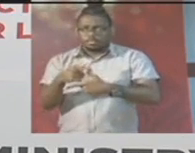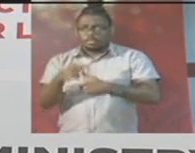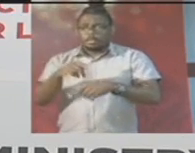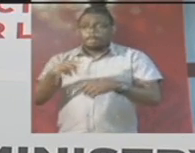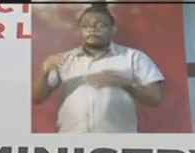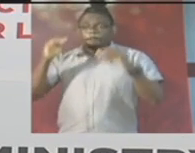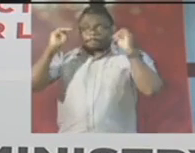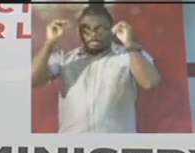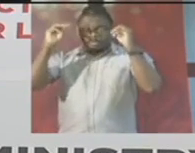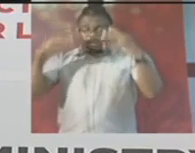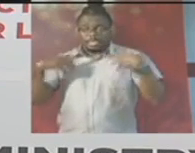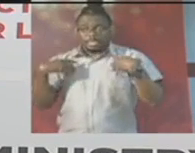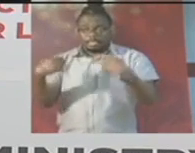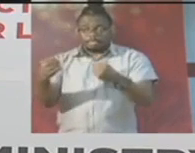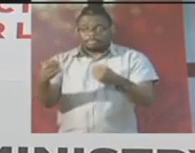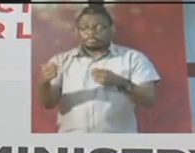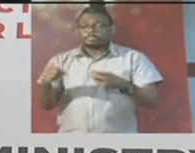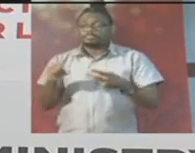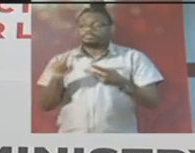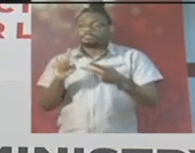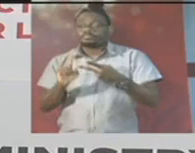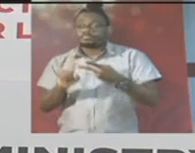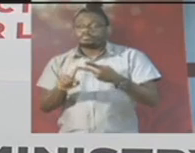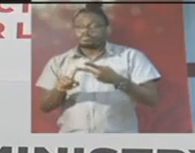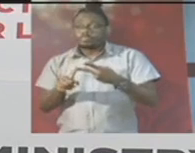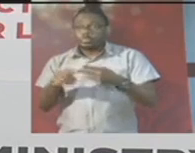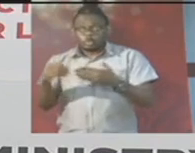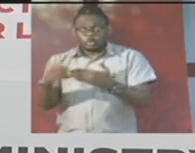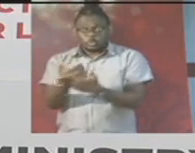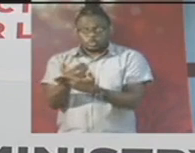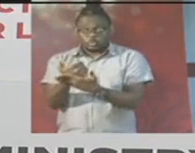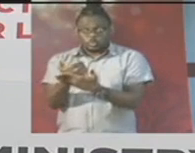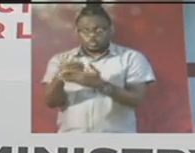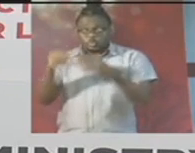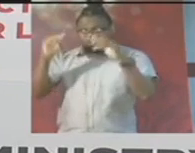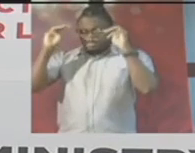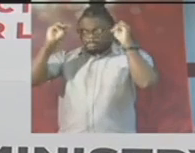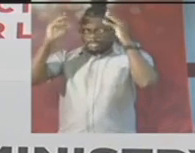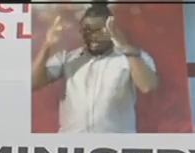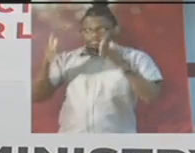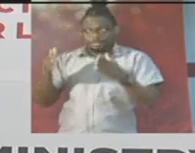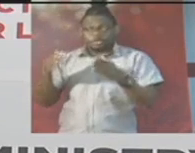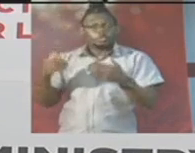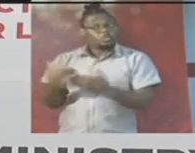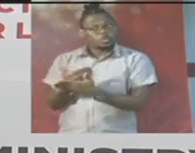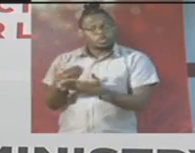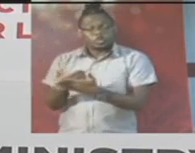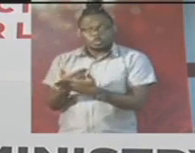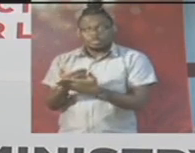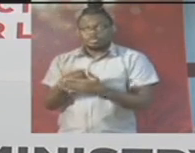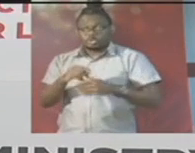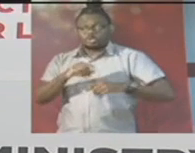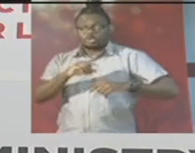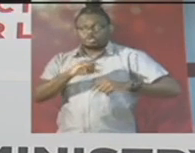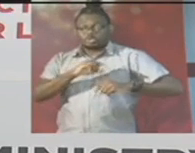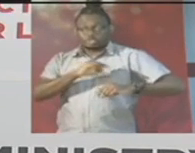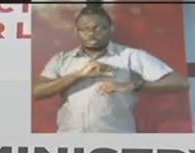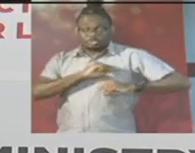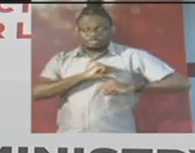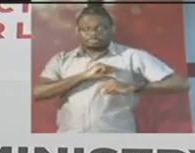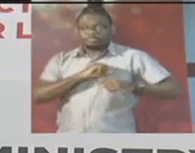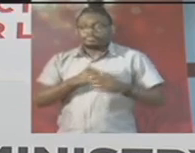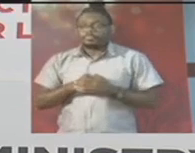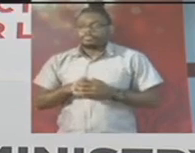Health, the Honorable Fitzgerald Hines, Minister of National Security, Dr. Roshan Parasram, Chief Medical